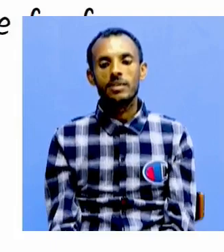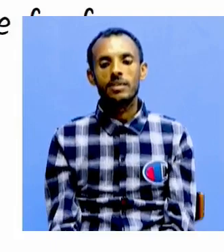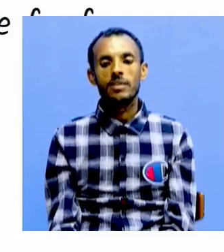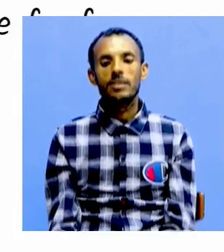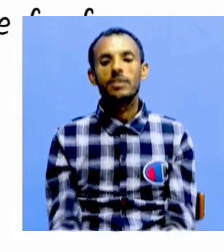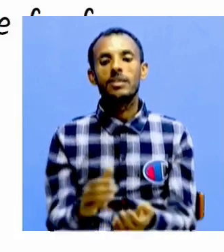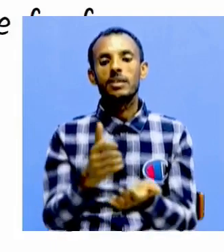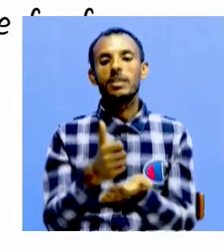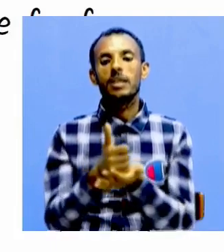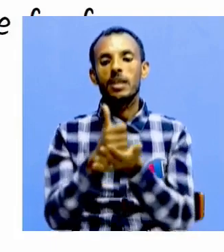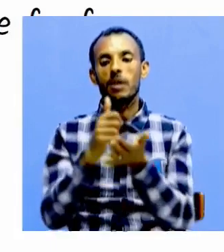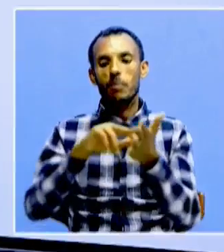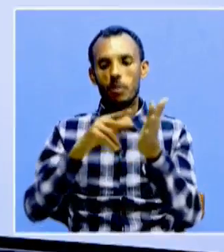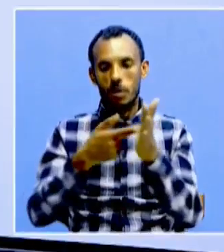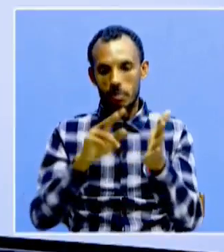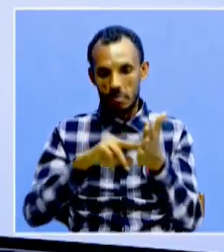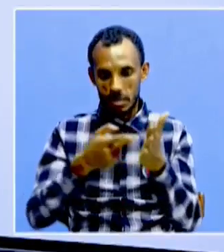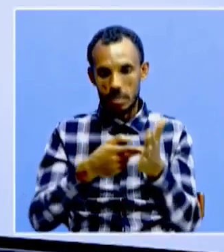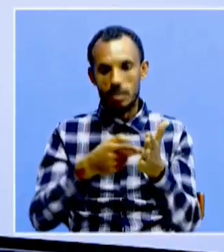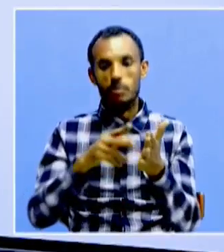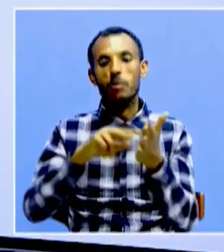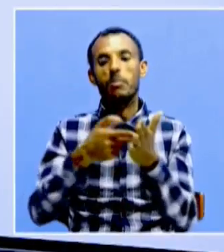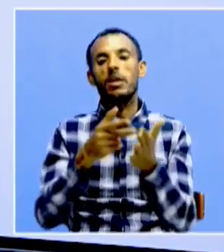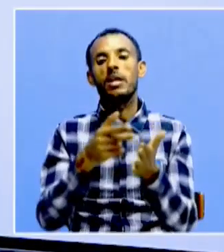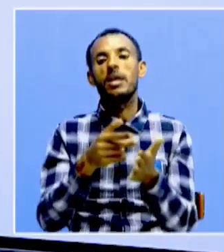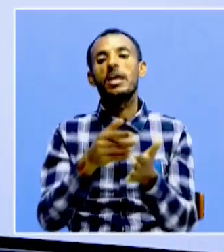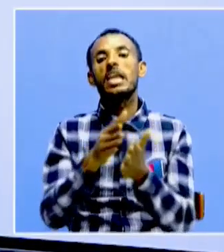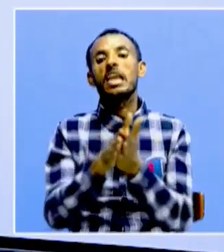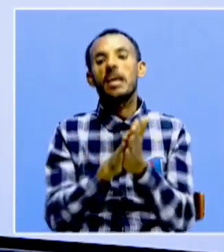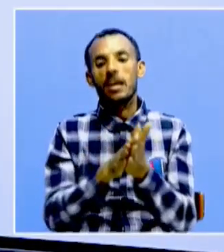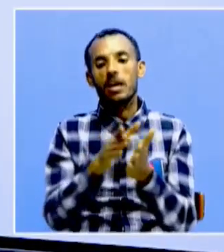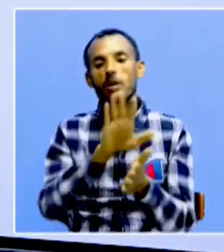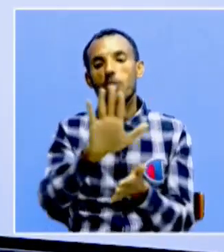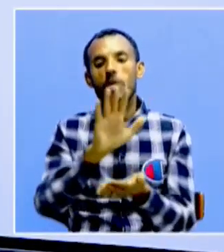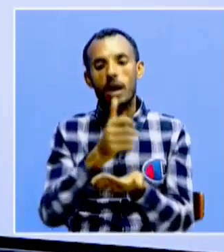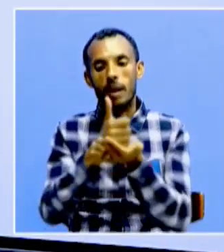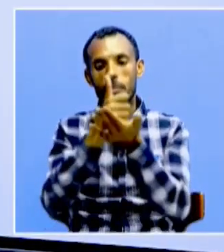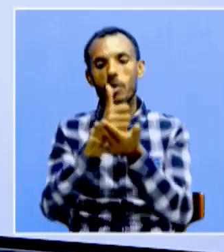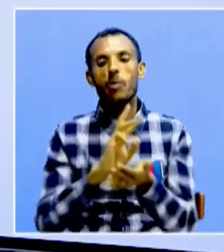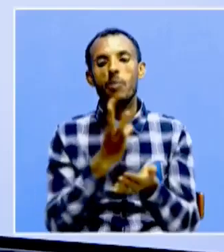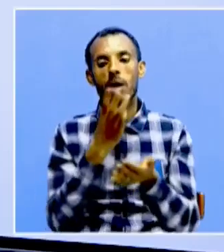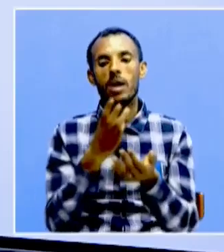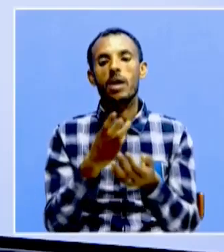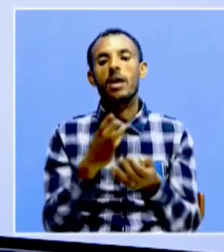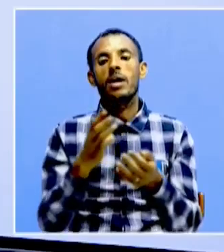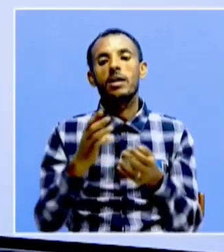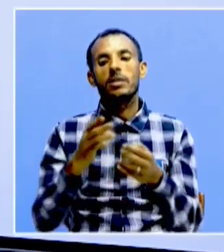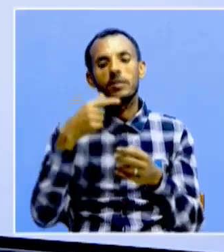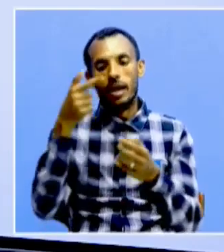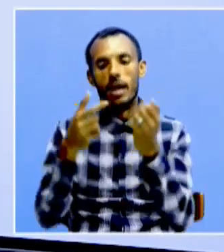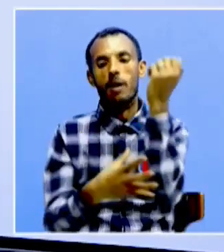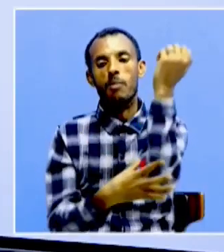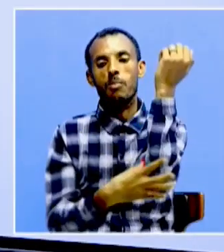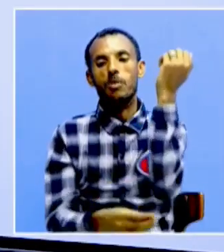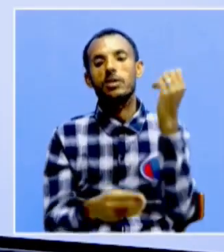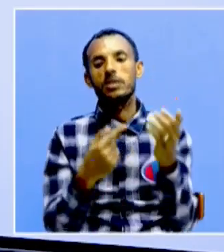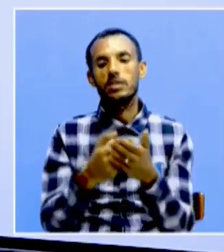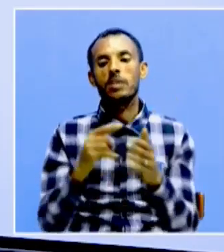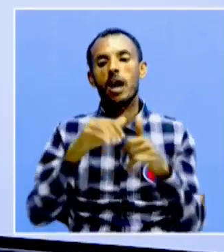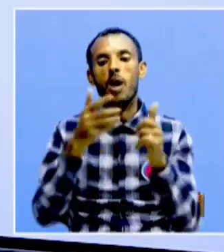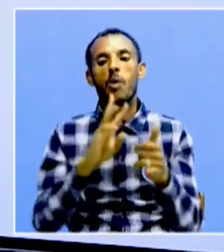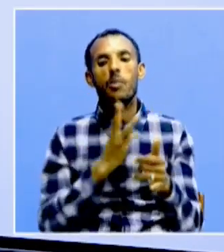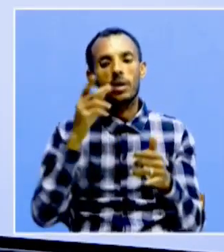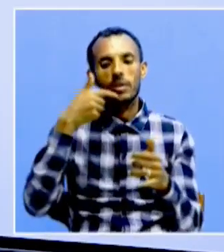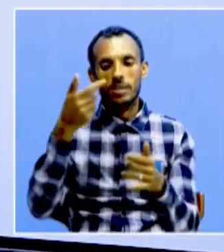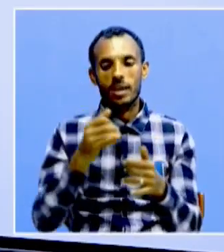Needy people means people that need your help, okay, or what we call poor, okay. This is how we say, if